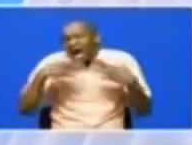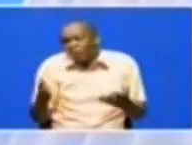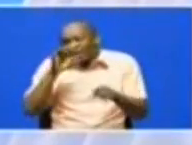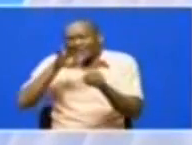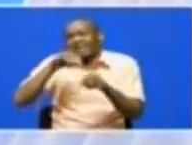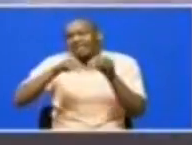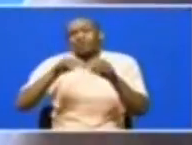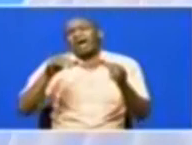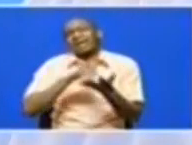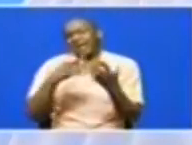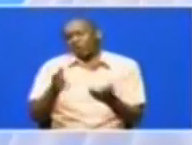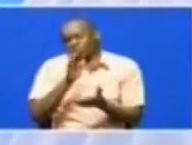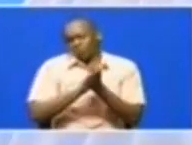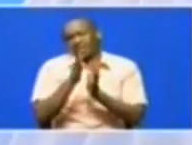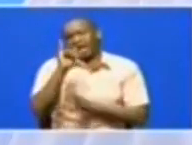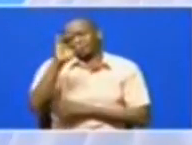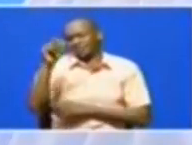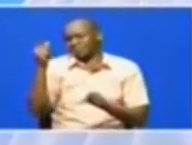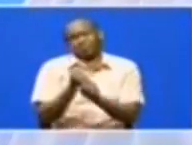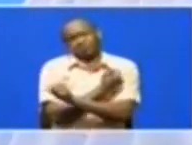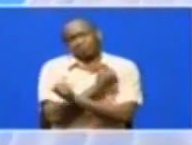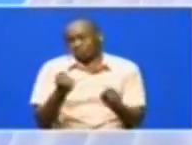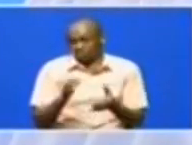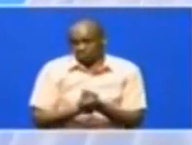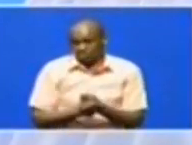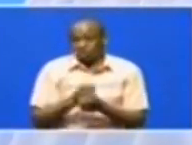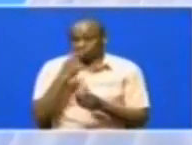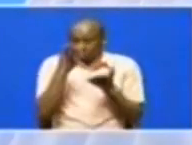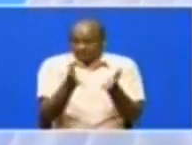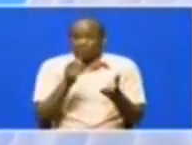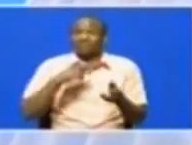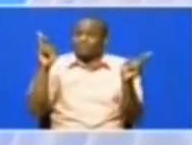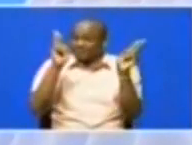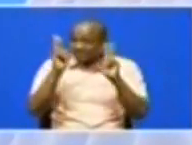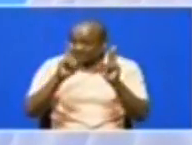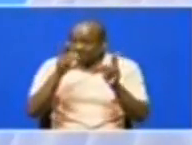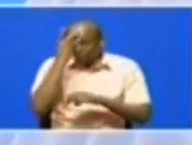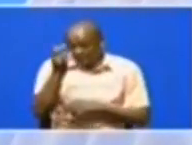election with them? It's not possible. Kwa hivyo sasa wawe tayari,